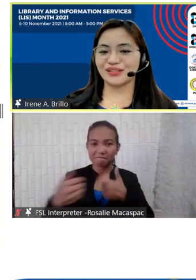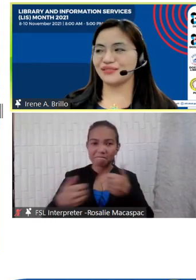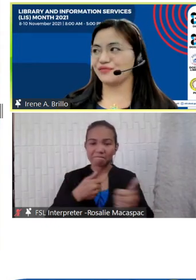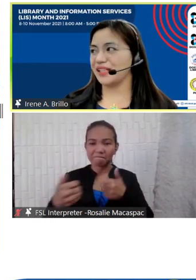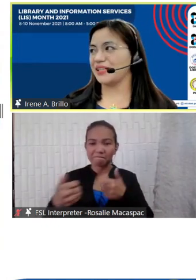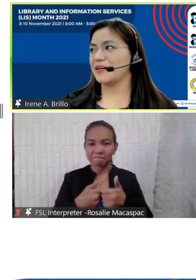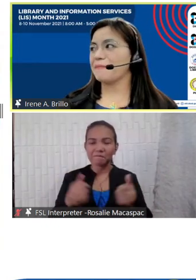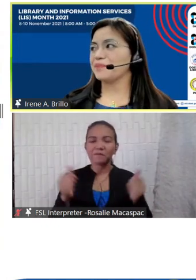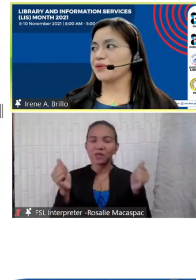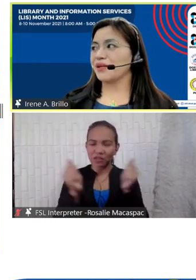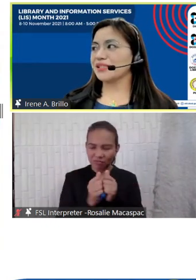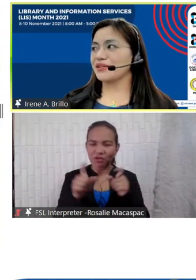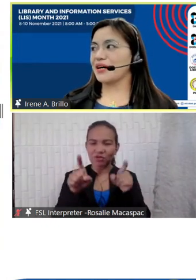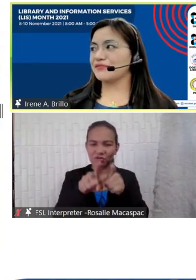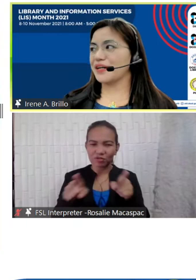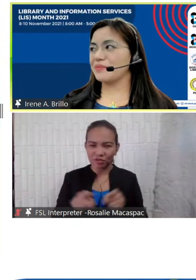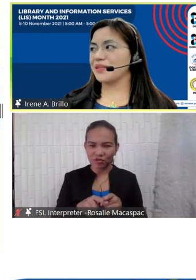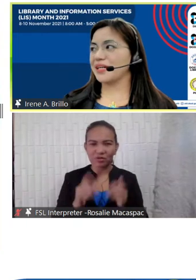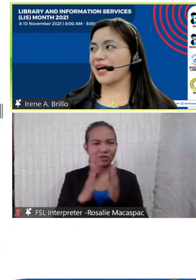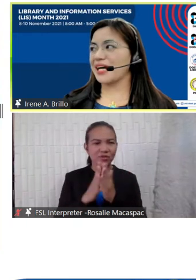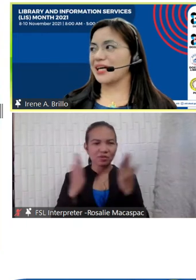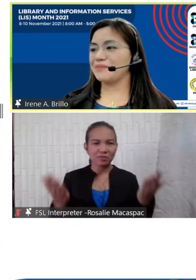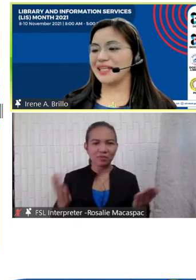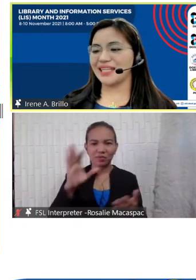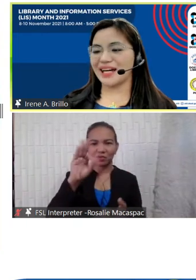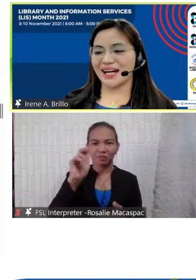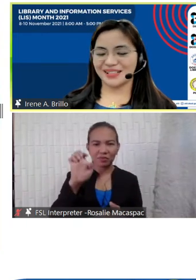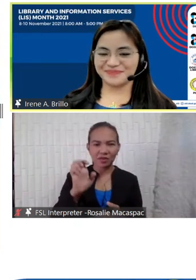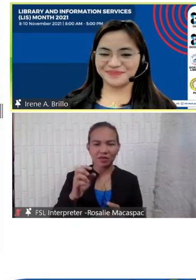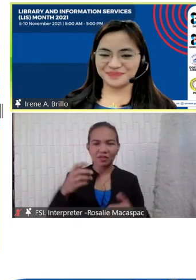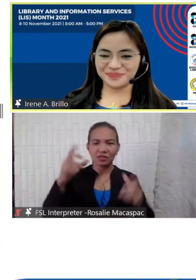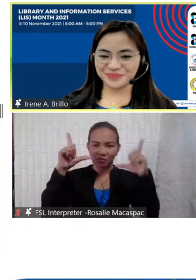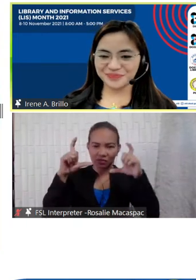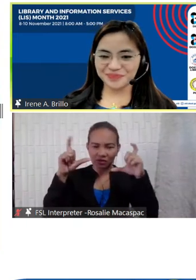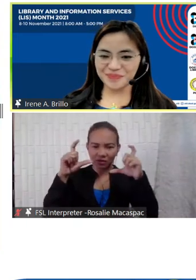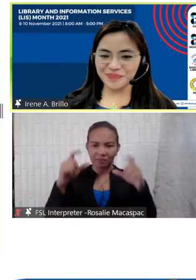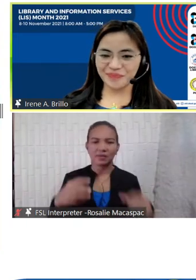face photography. We also have from Mikayla Minya.